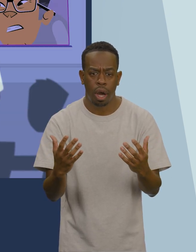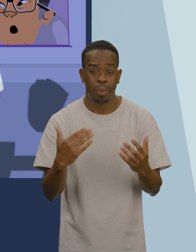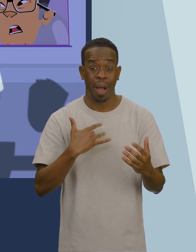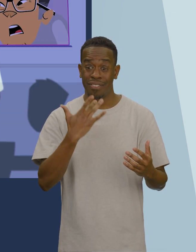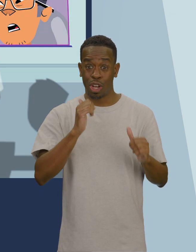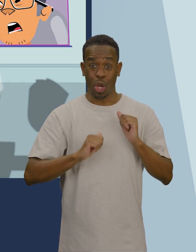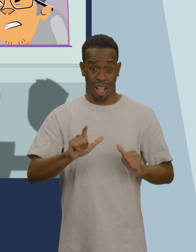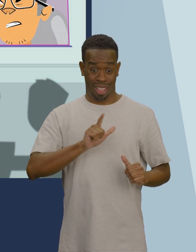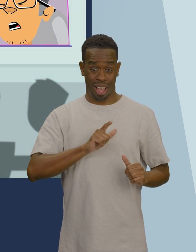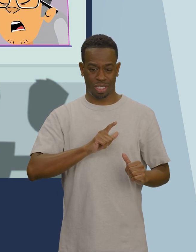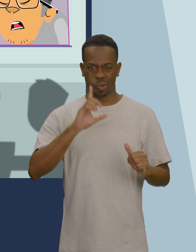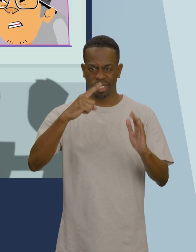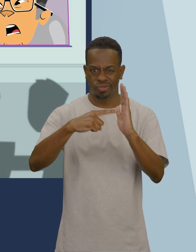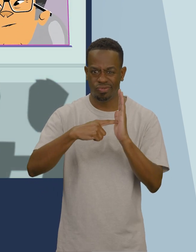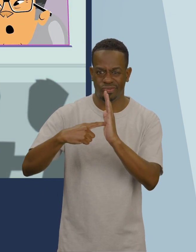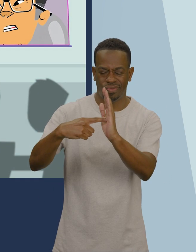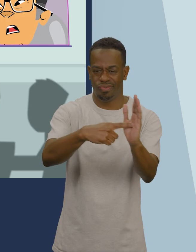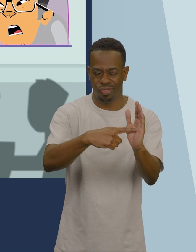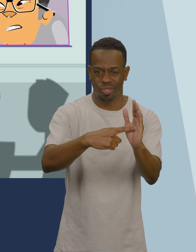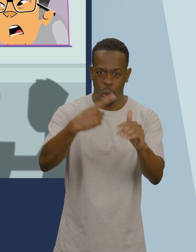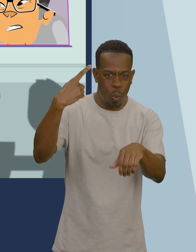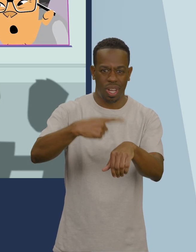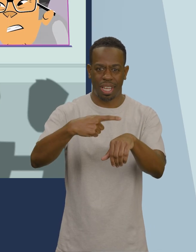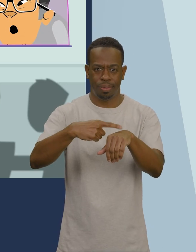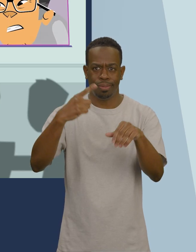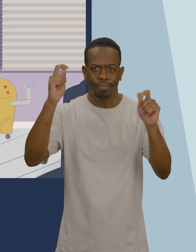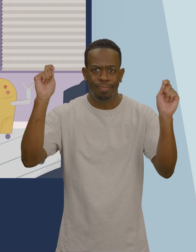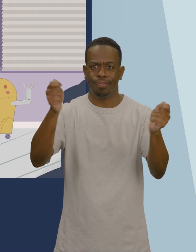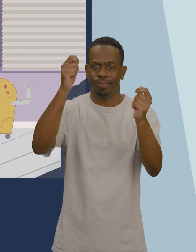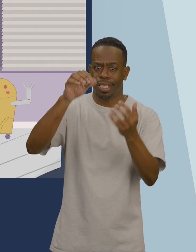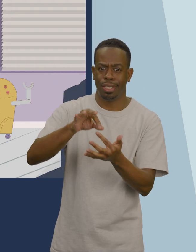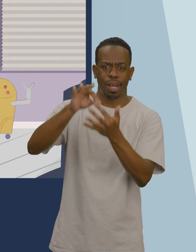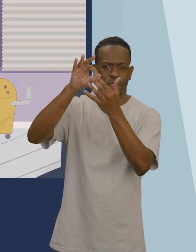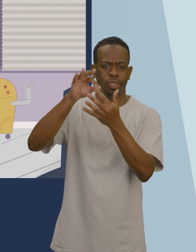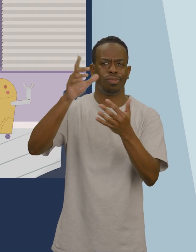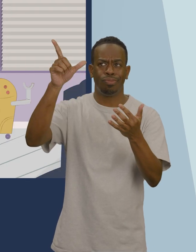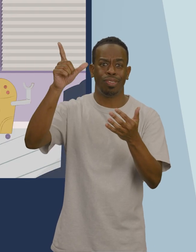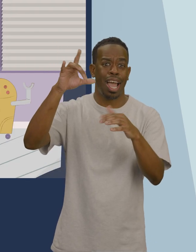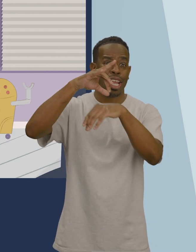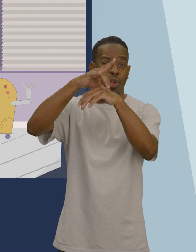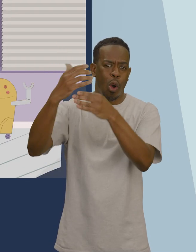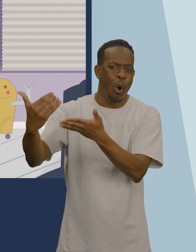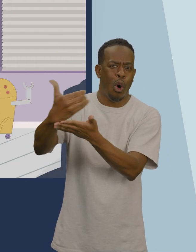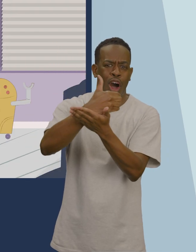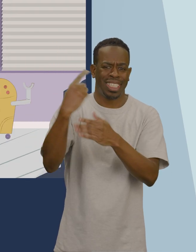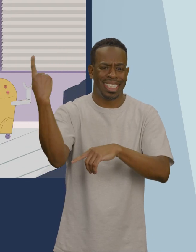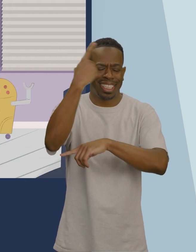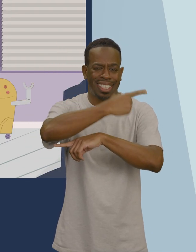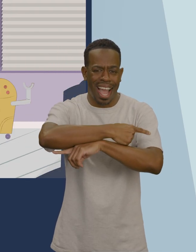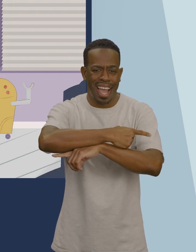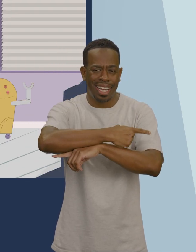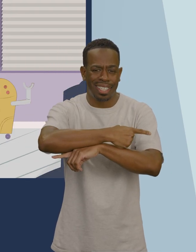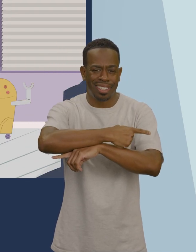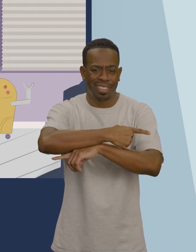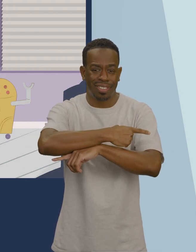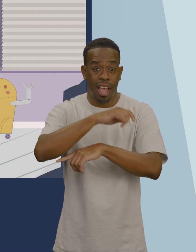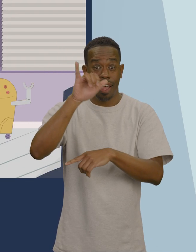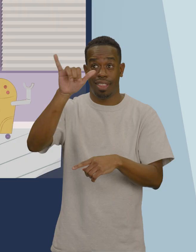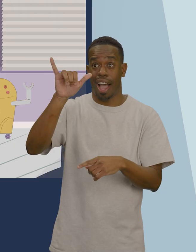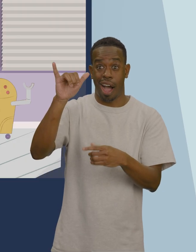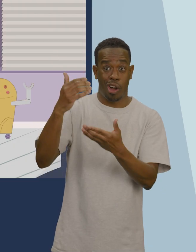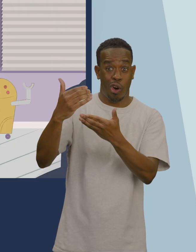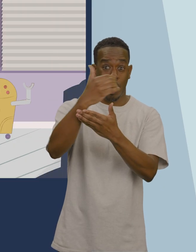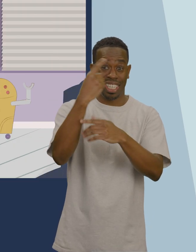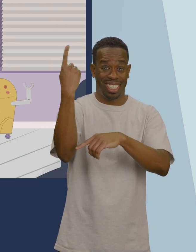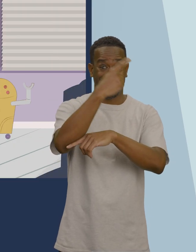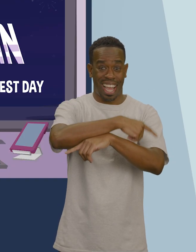My favorite show, Lantern Man, is airing a one-time only live special episode in celebration of Neptune's Chromium Harvest Day. As you